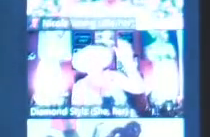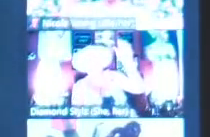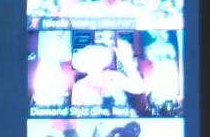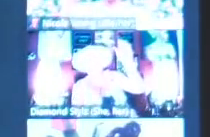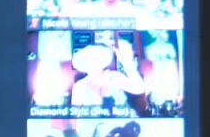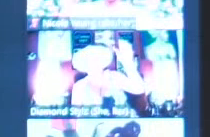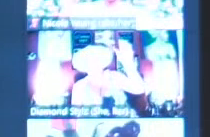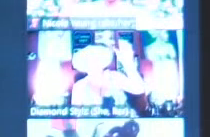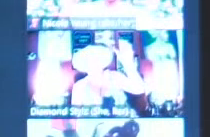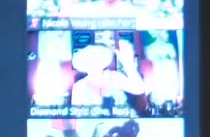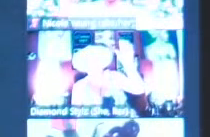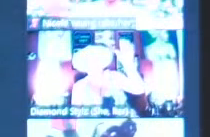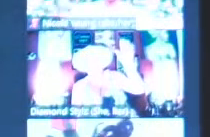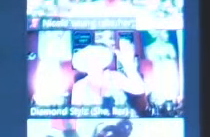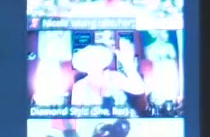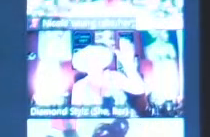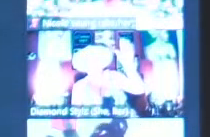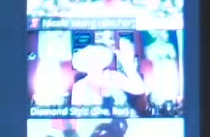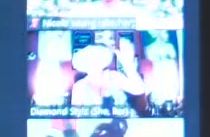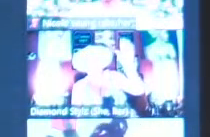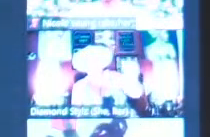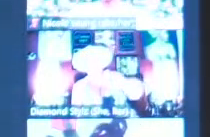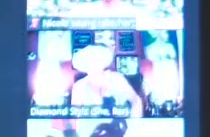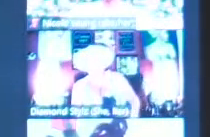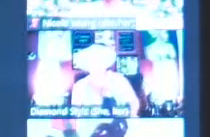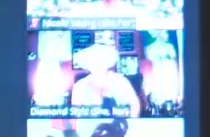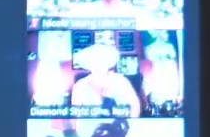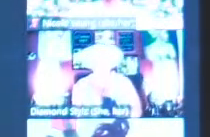mean to be fast?